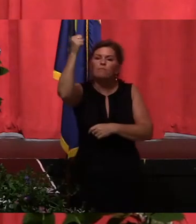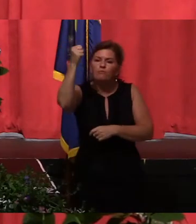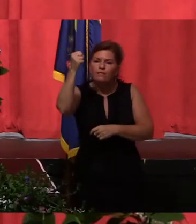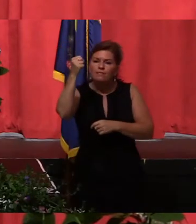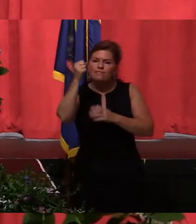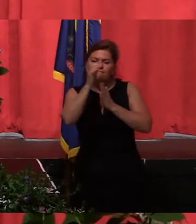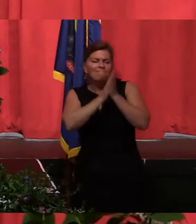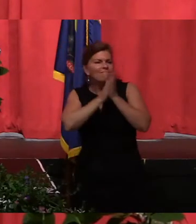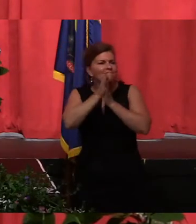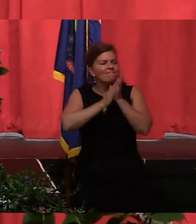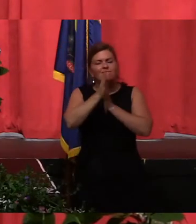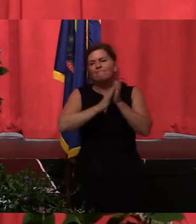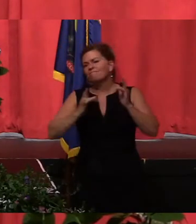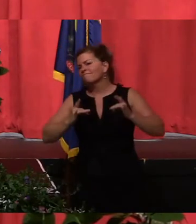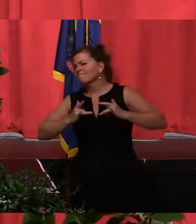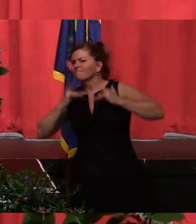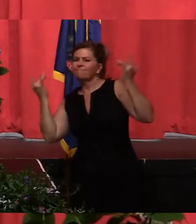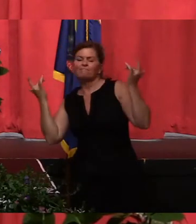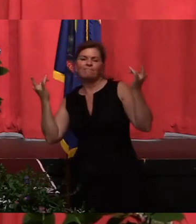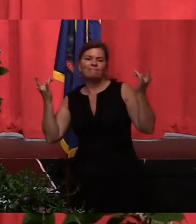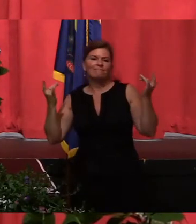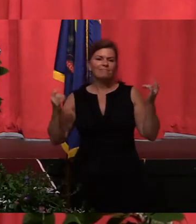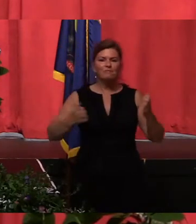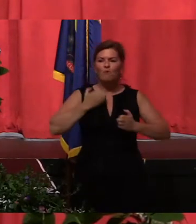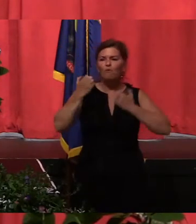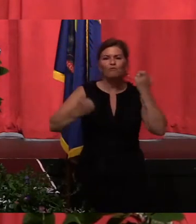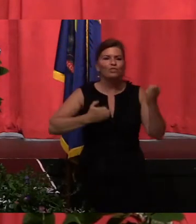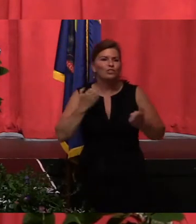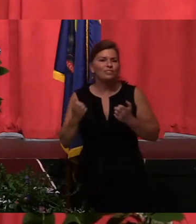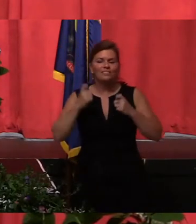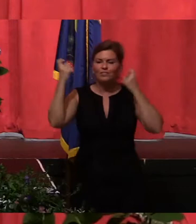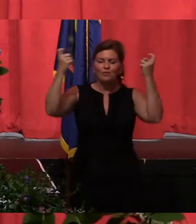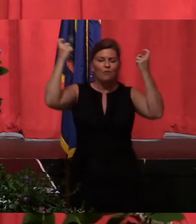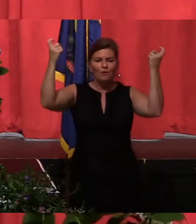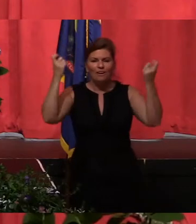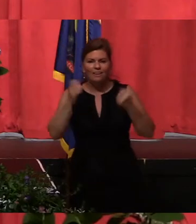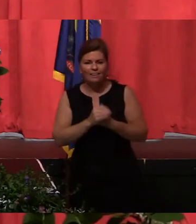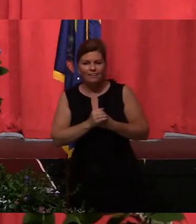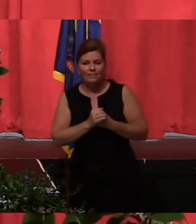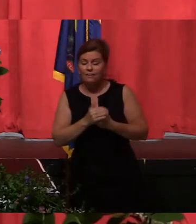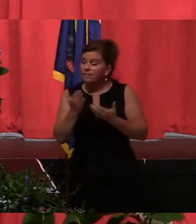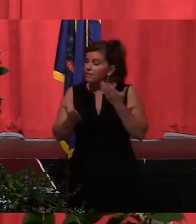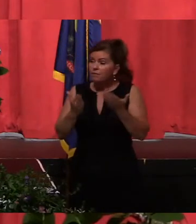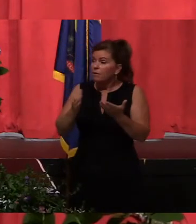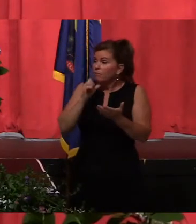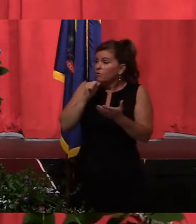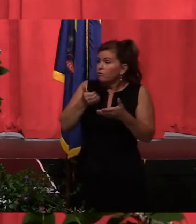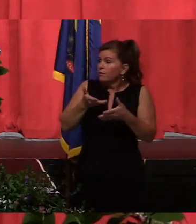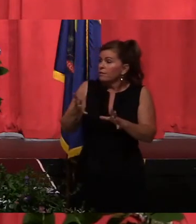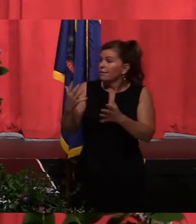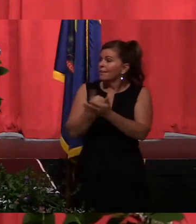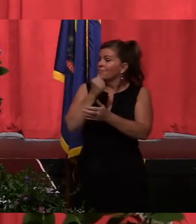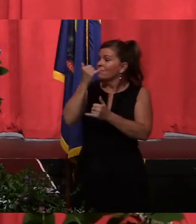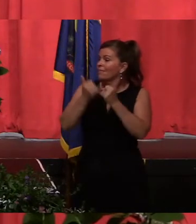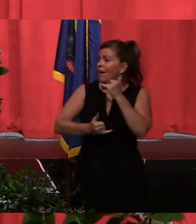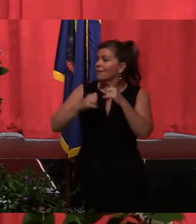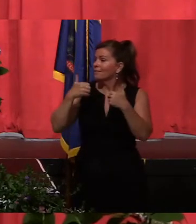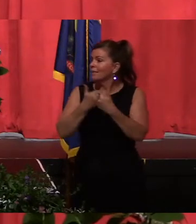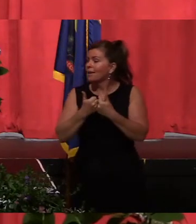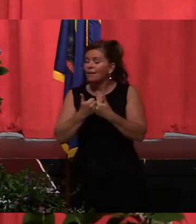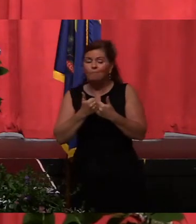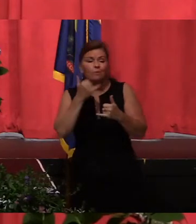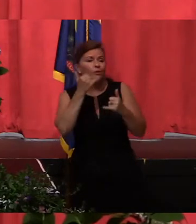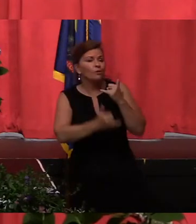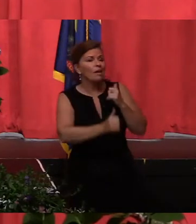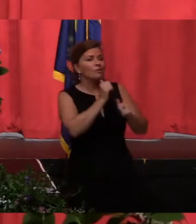adrenaline, ecstasy, and glory. Maybe you didn't get to play your last game, perform your last show, or go to